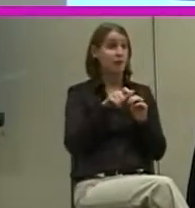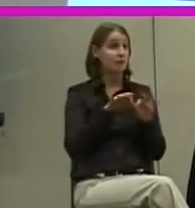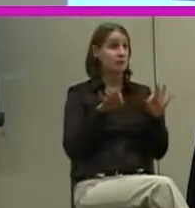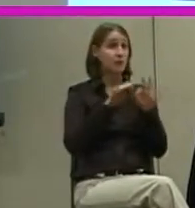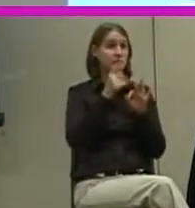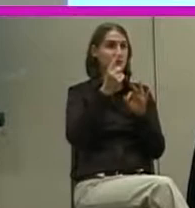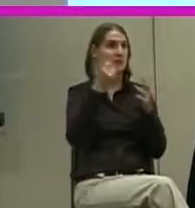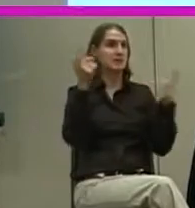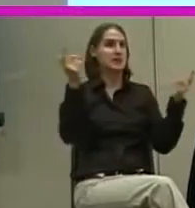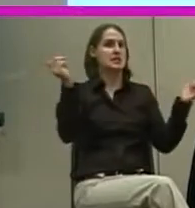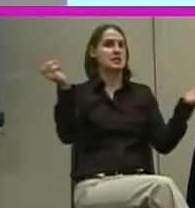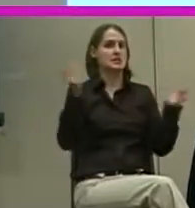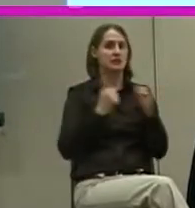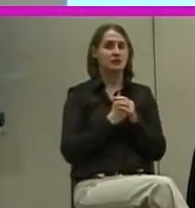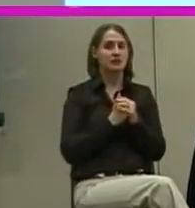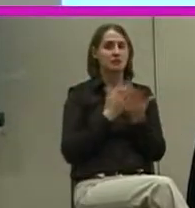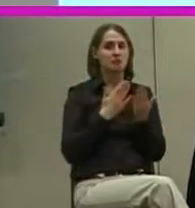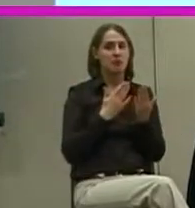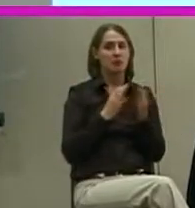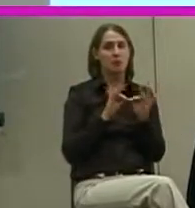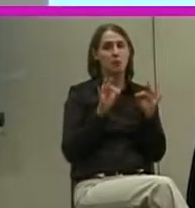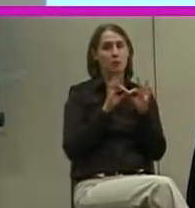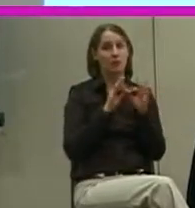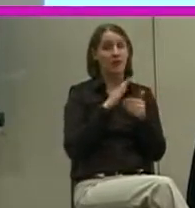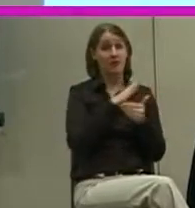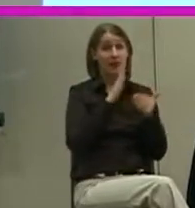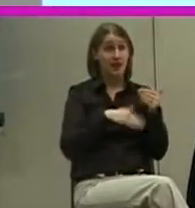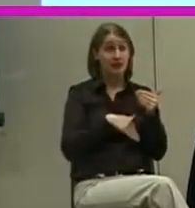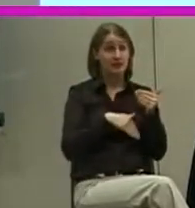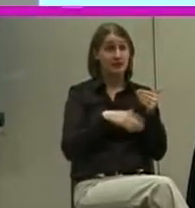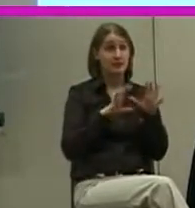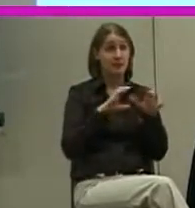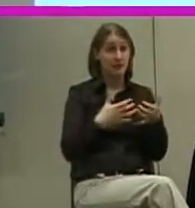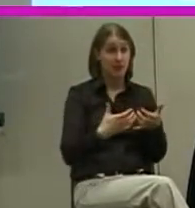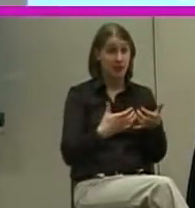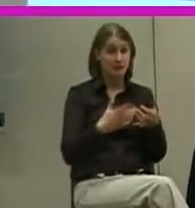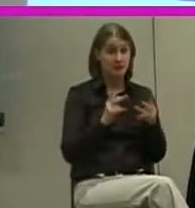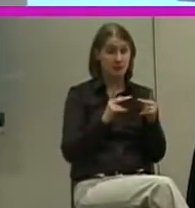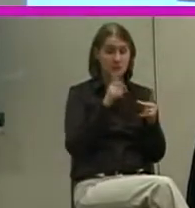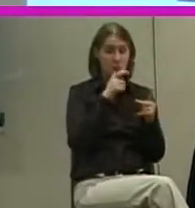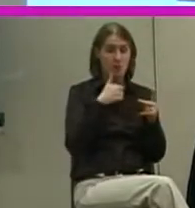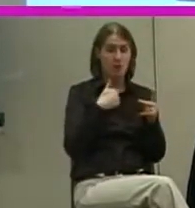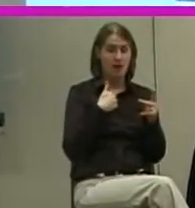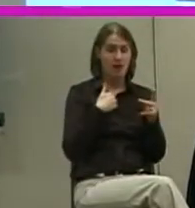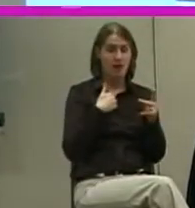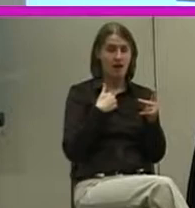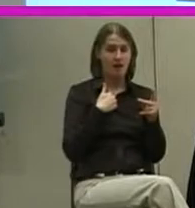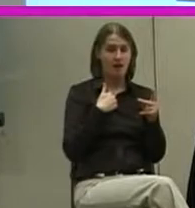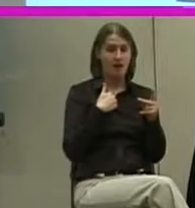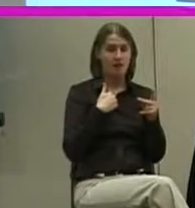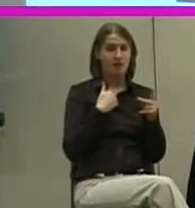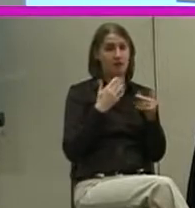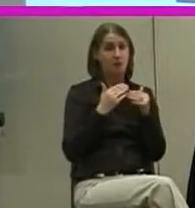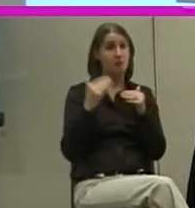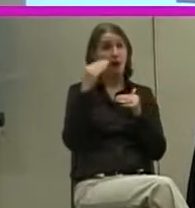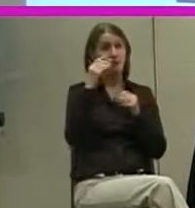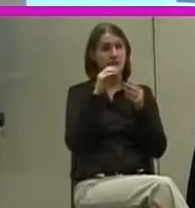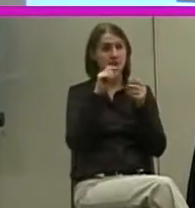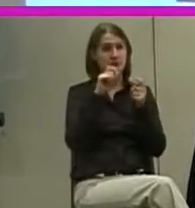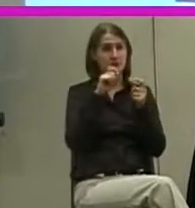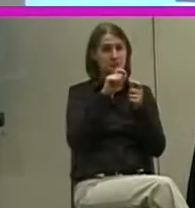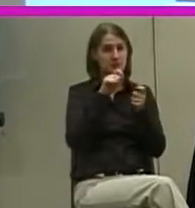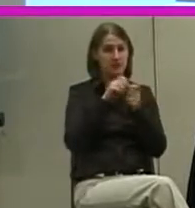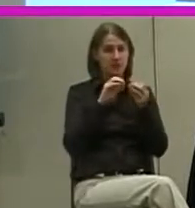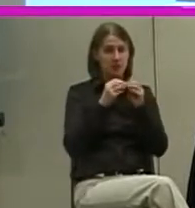something big. Have them be worth, at the end of the period, the people that have above a criteria level of points get to have